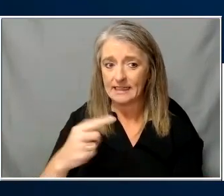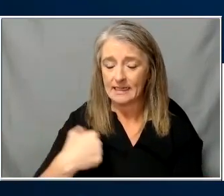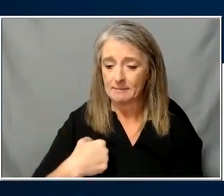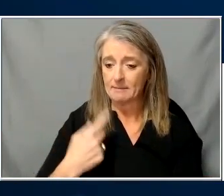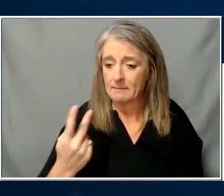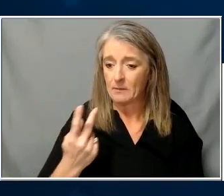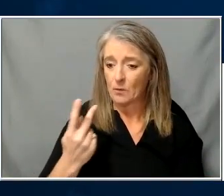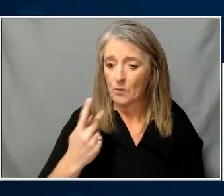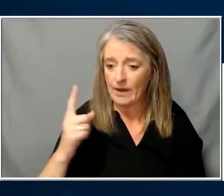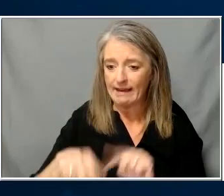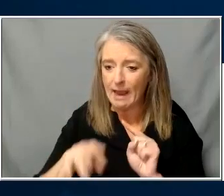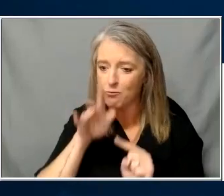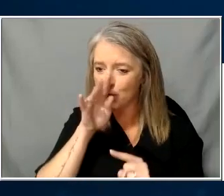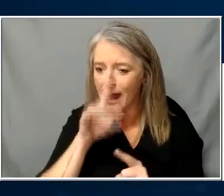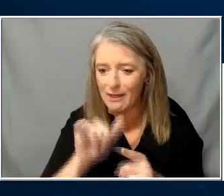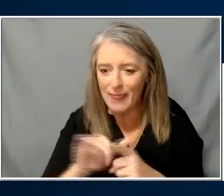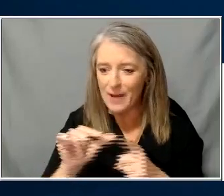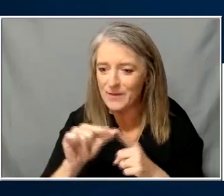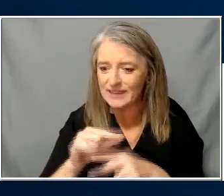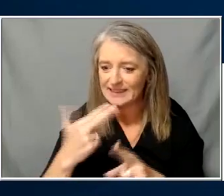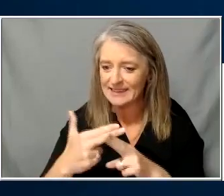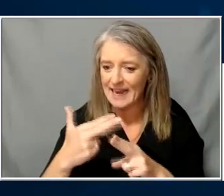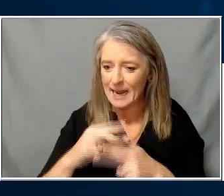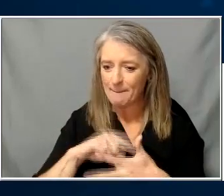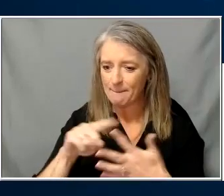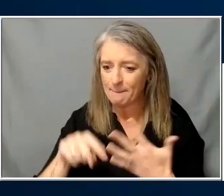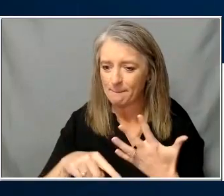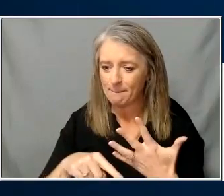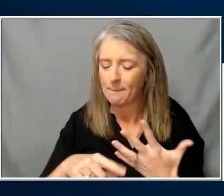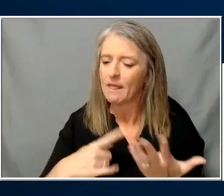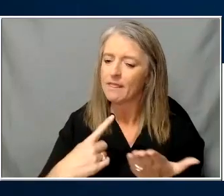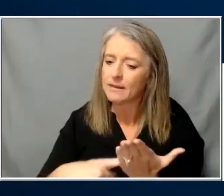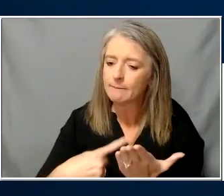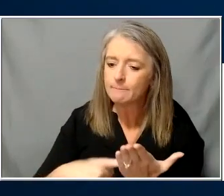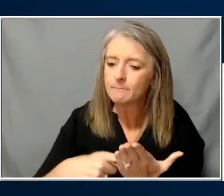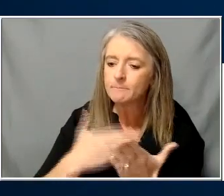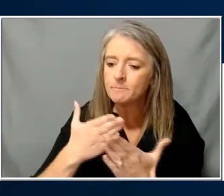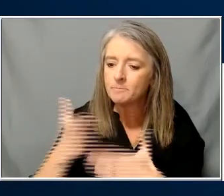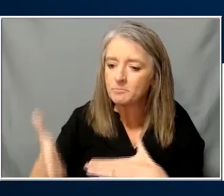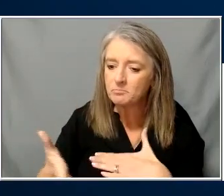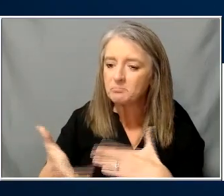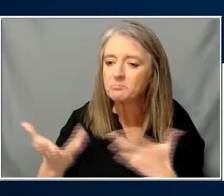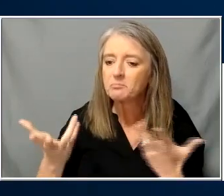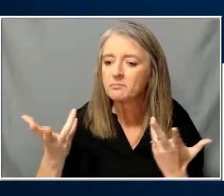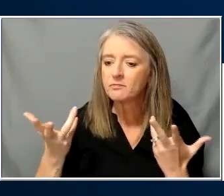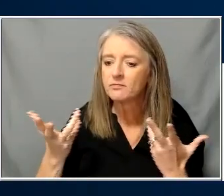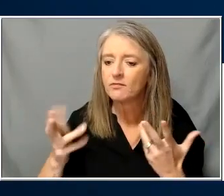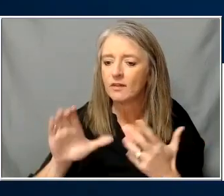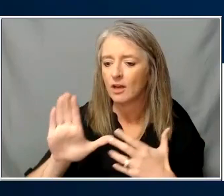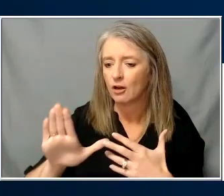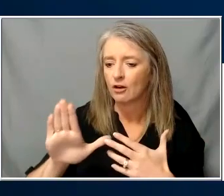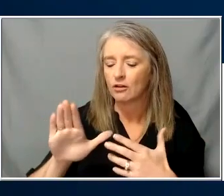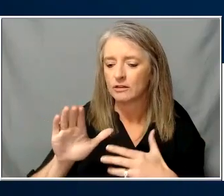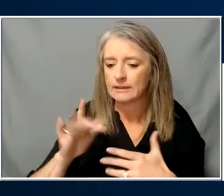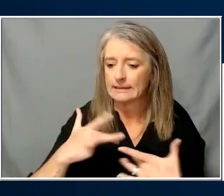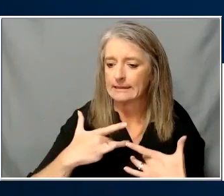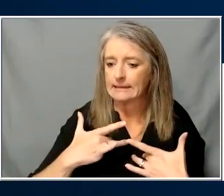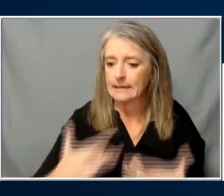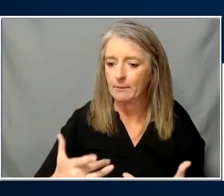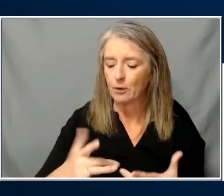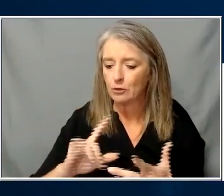it. So tell us the name of them. And then I want to talk about, in Cynthia's case, is that typical to